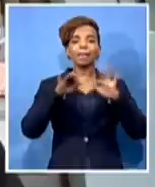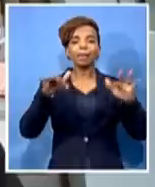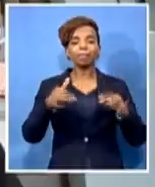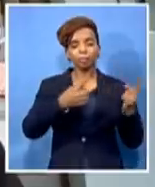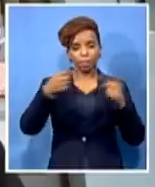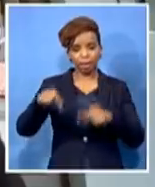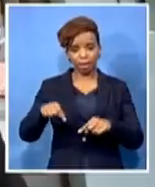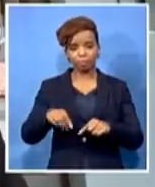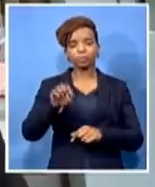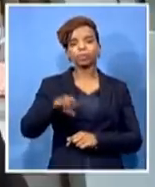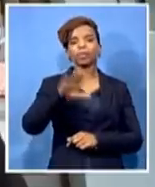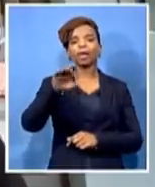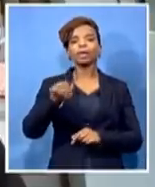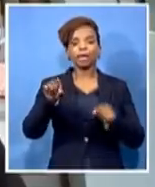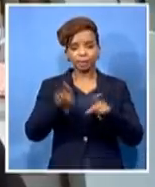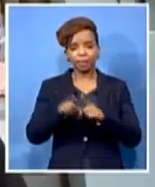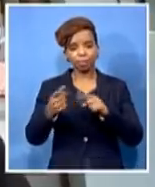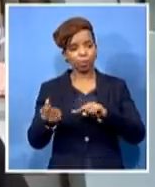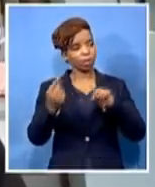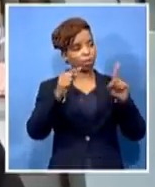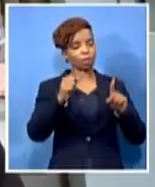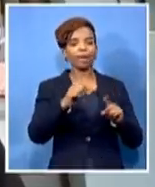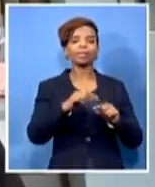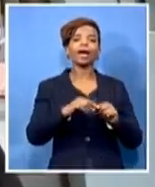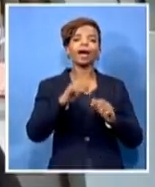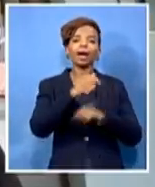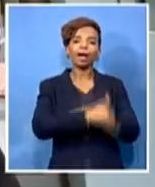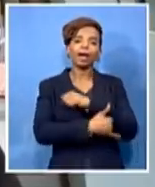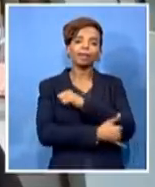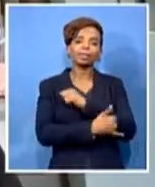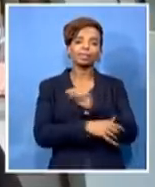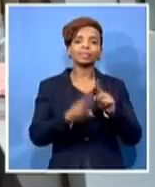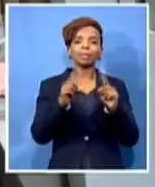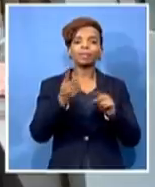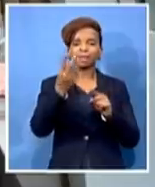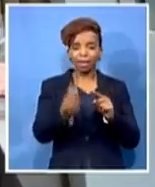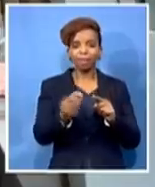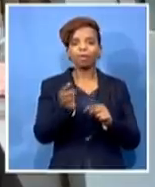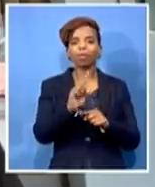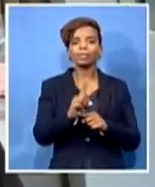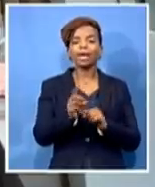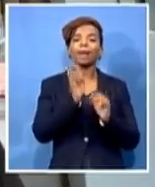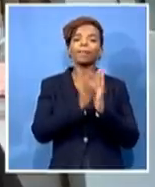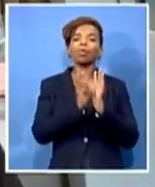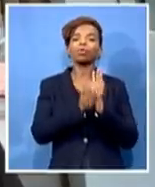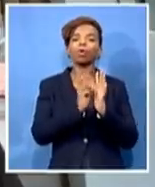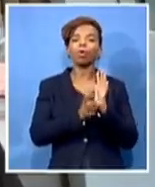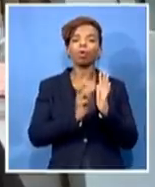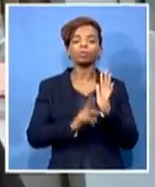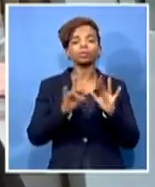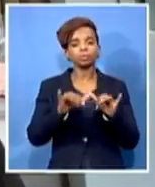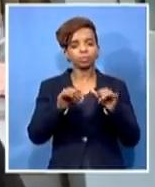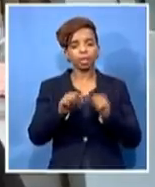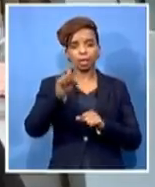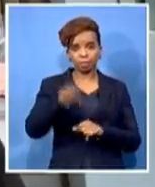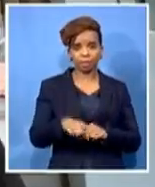But there must be protocols, and those protocols must be upheld. But as is, when it is a free-for-all, there is no way